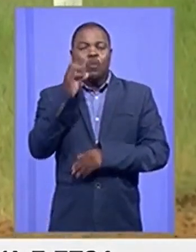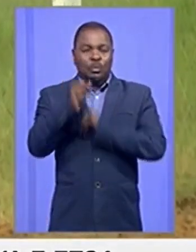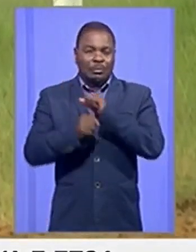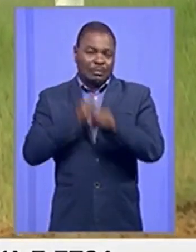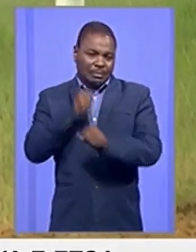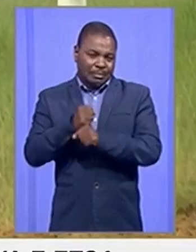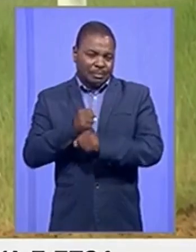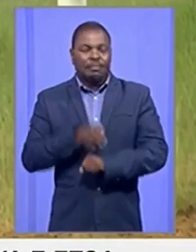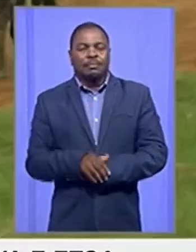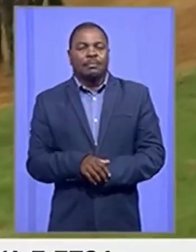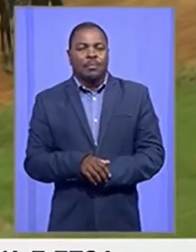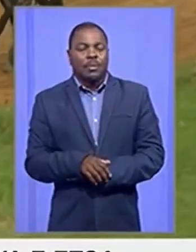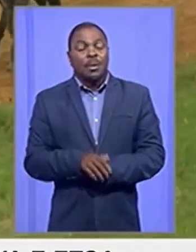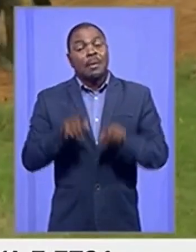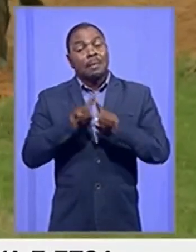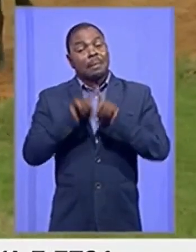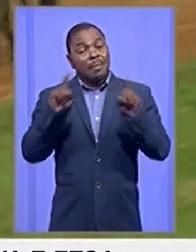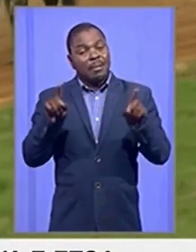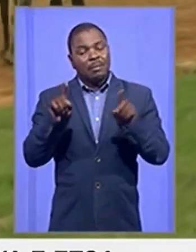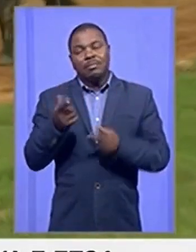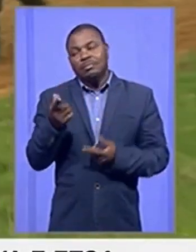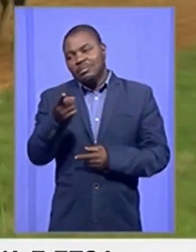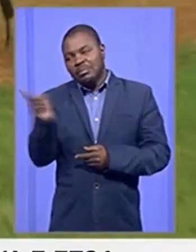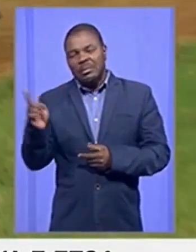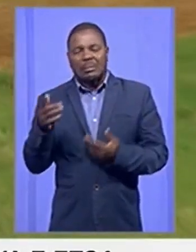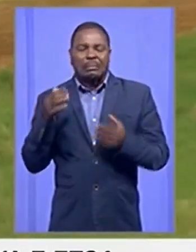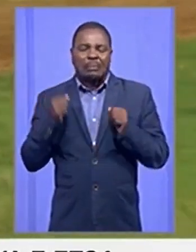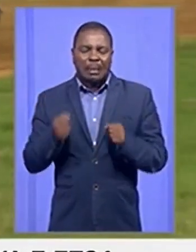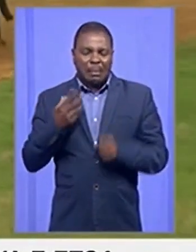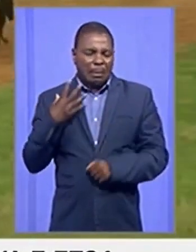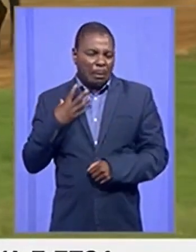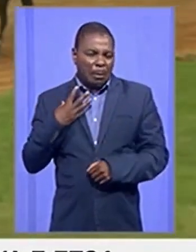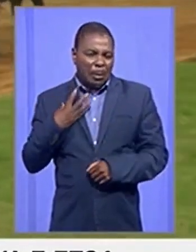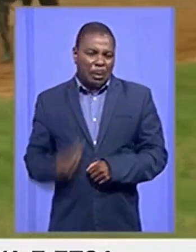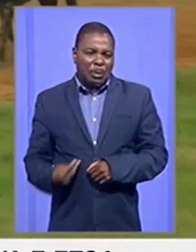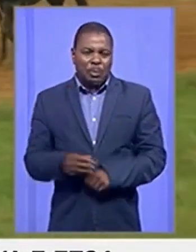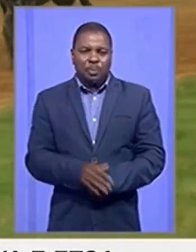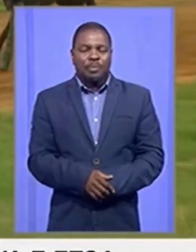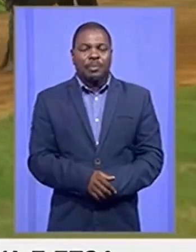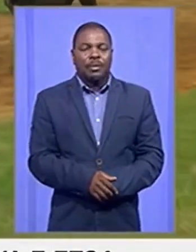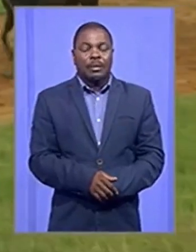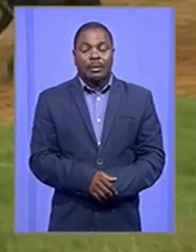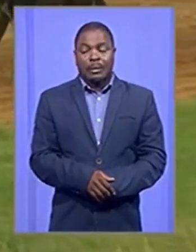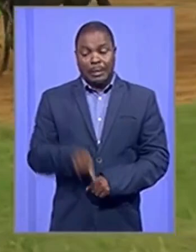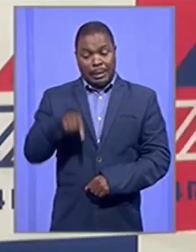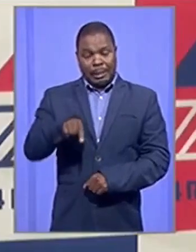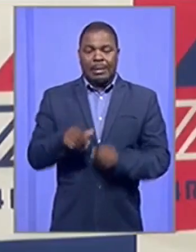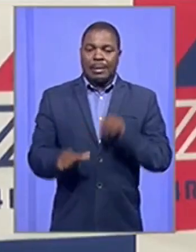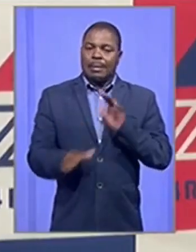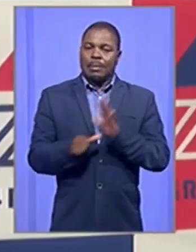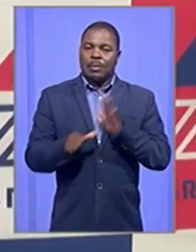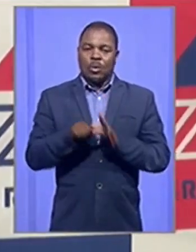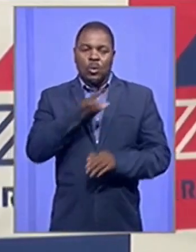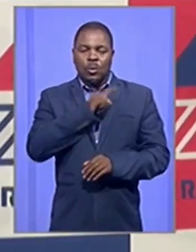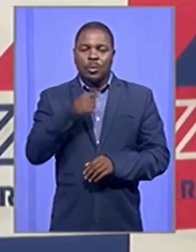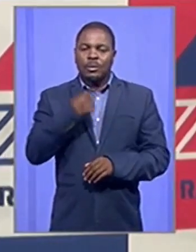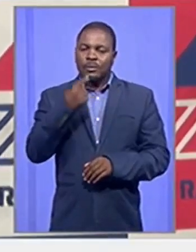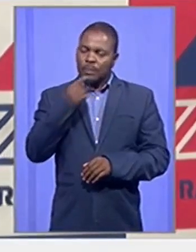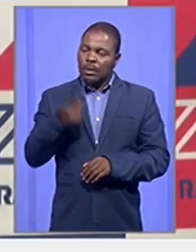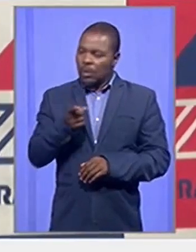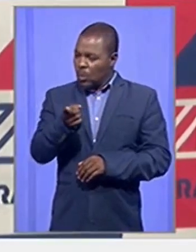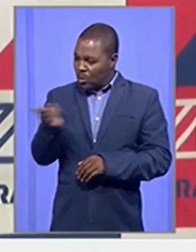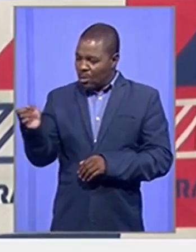mane ya go feta, e fela ba topa tša fase. This is important to say we value the inputs,